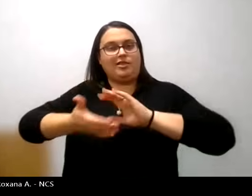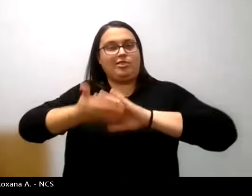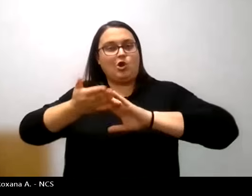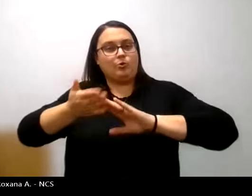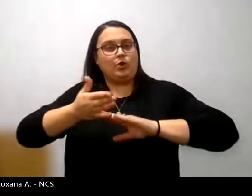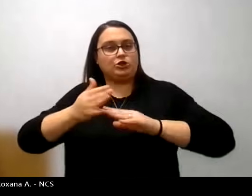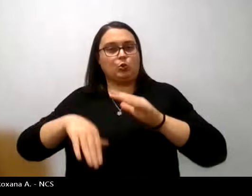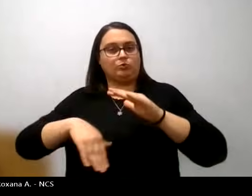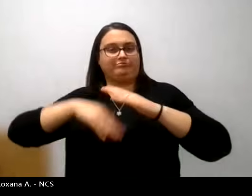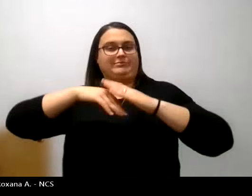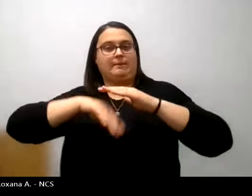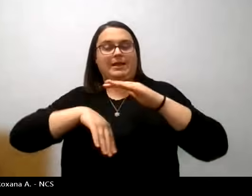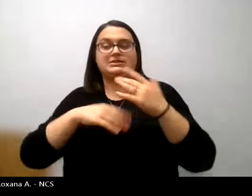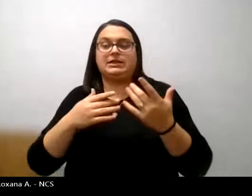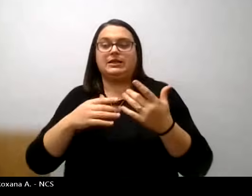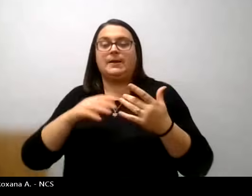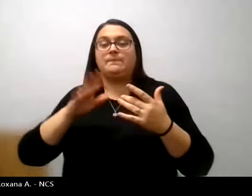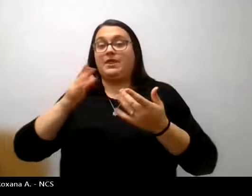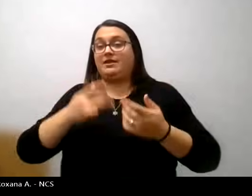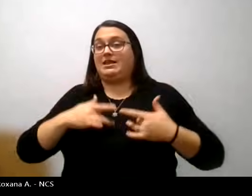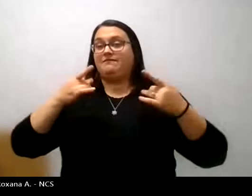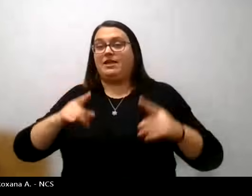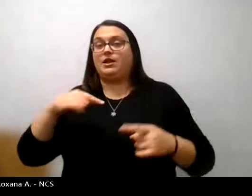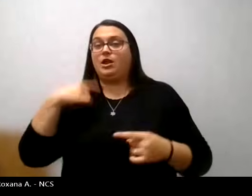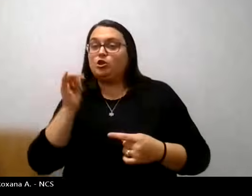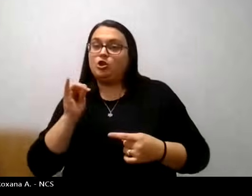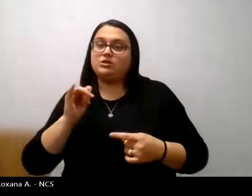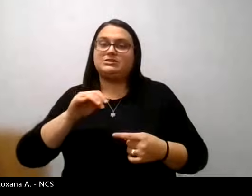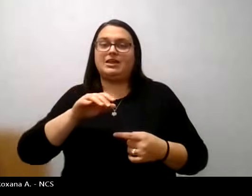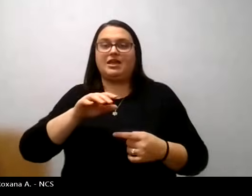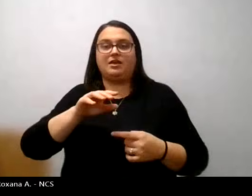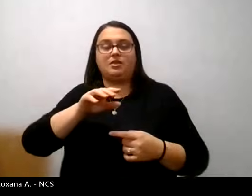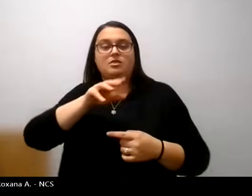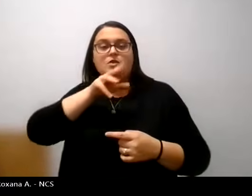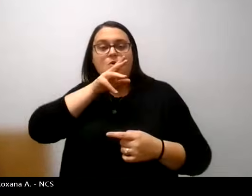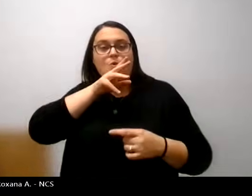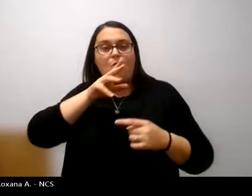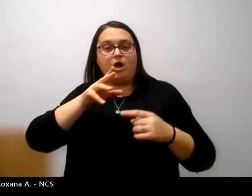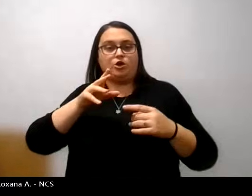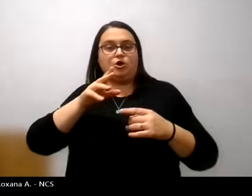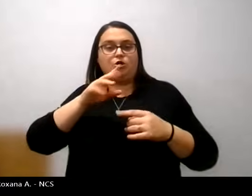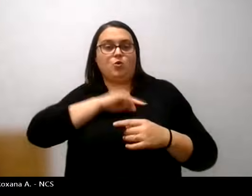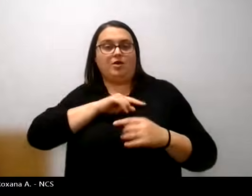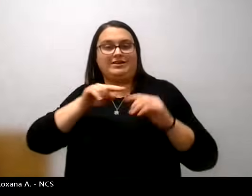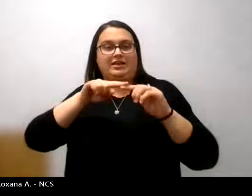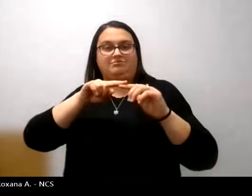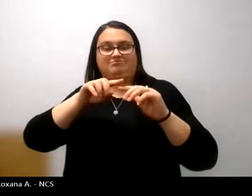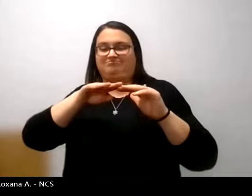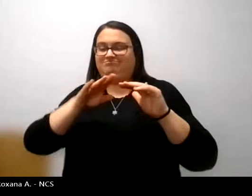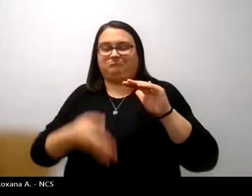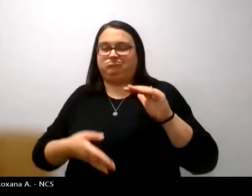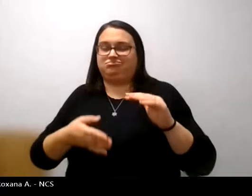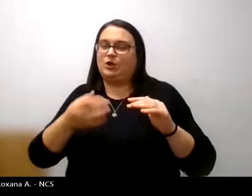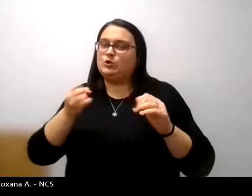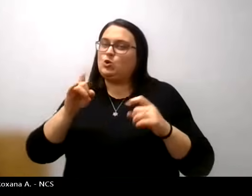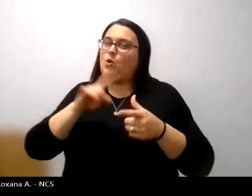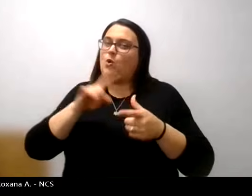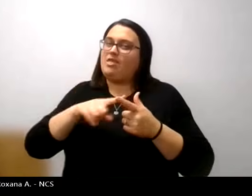capacity. In this event, it looks like the raw water quality decreased, which caused us a need to have